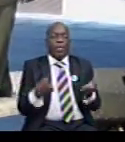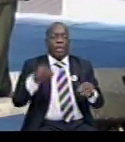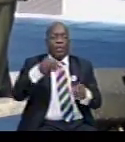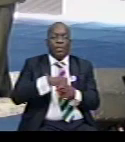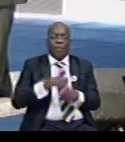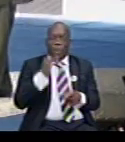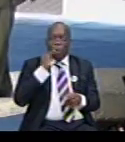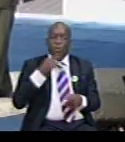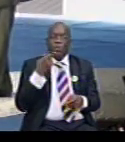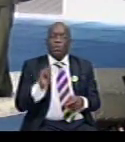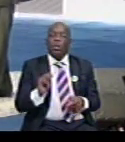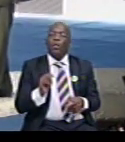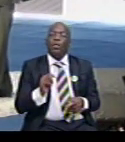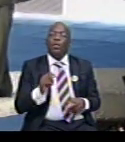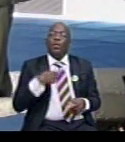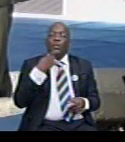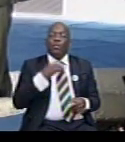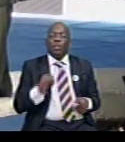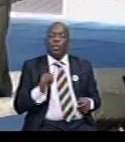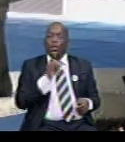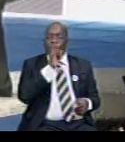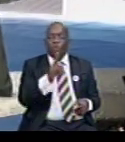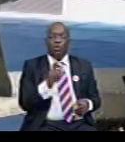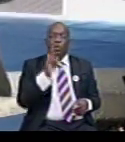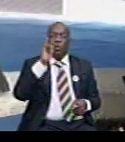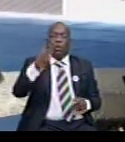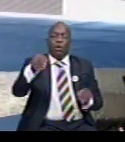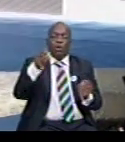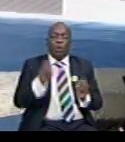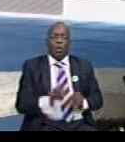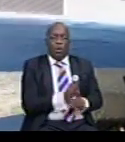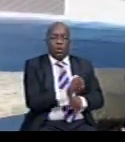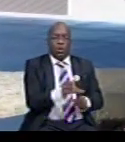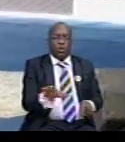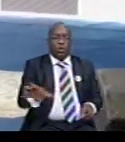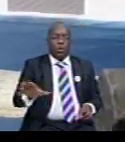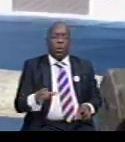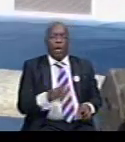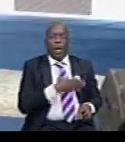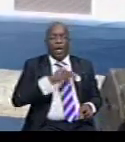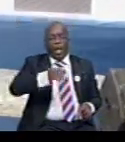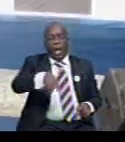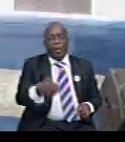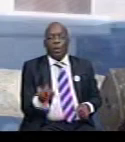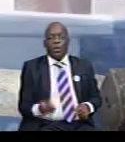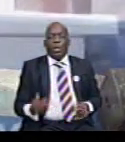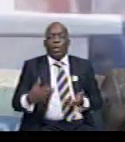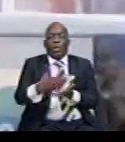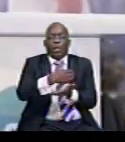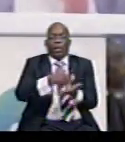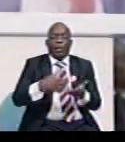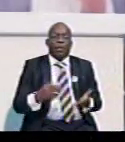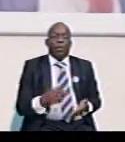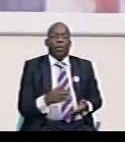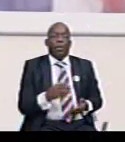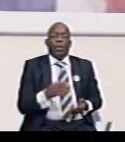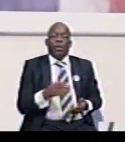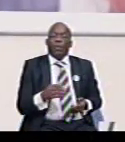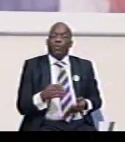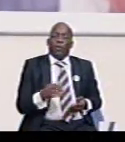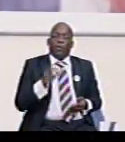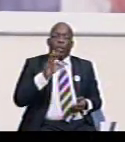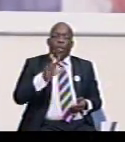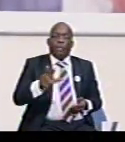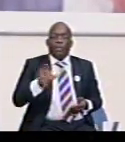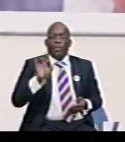true, one soweth and another reapeth. Verse 38, it says, I sent you